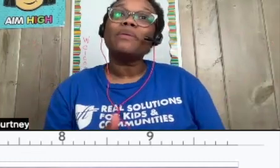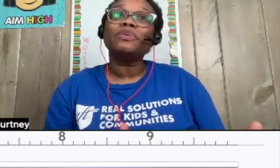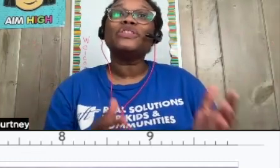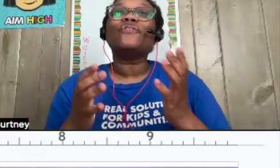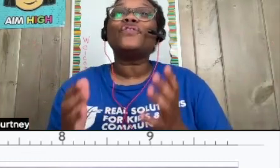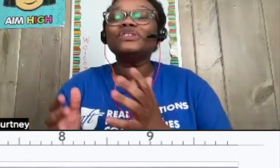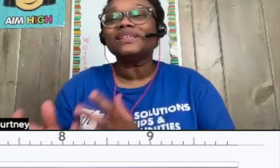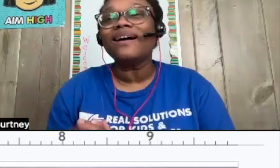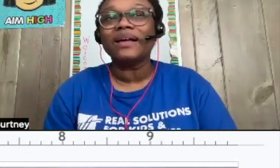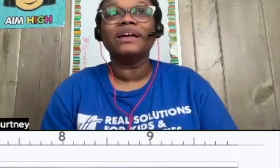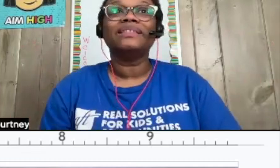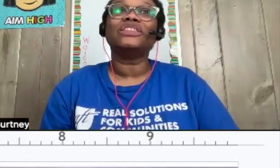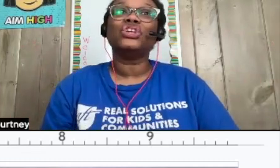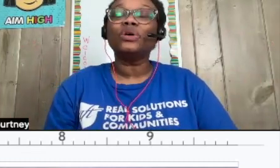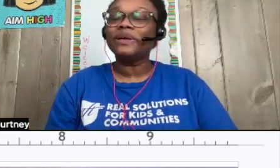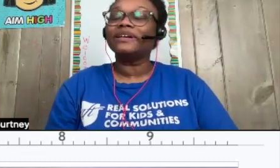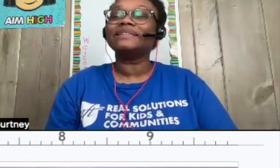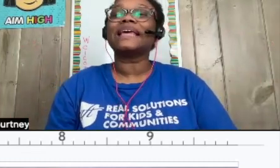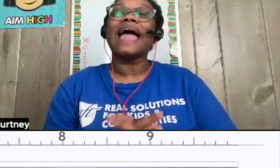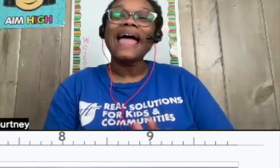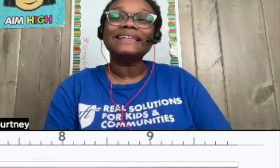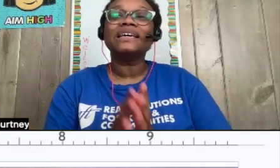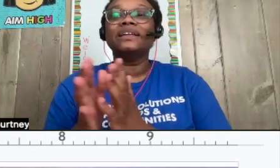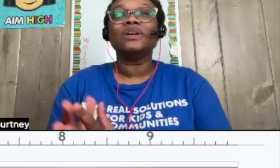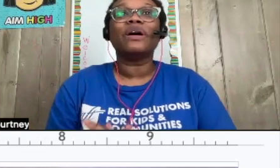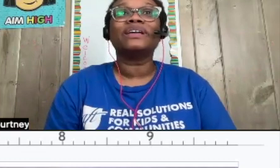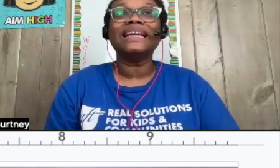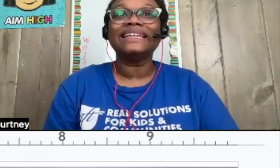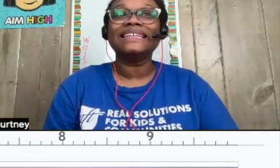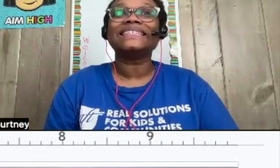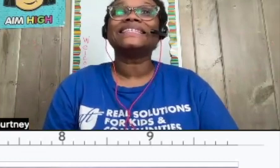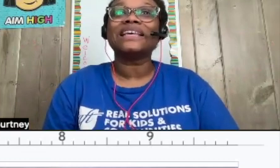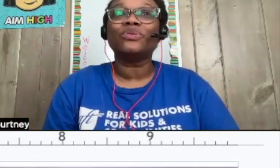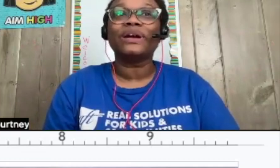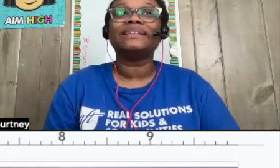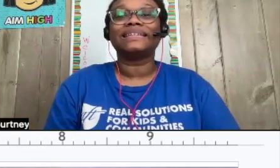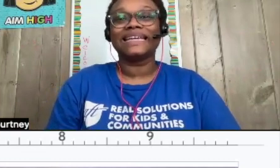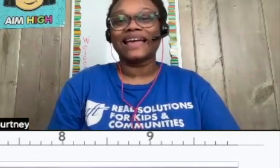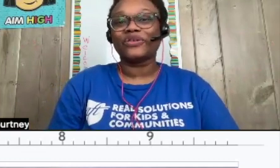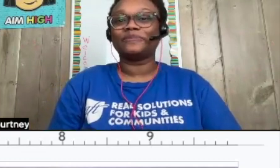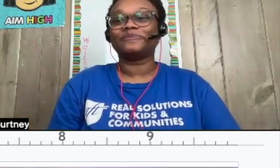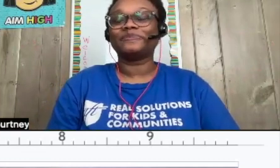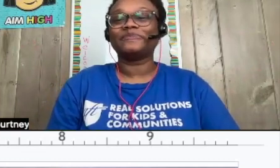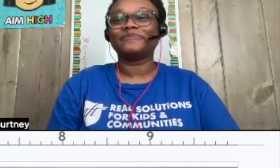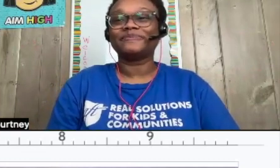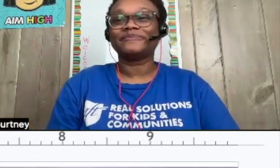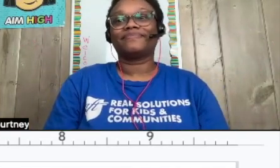was probably the first time that the Europeans and the American Indians celebrated together.